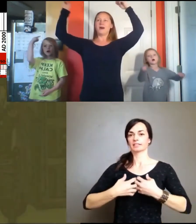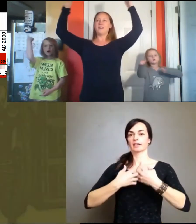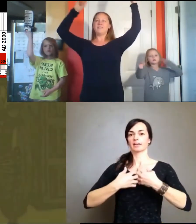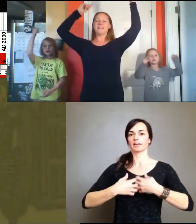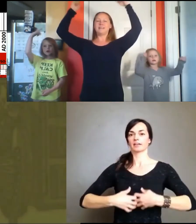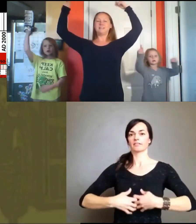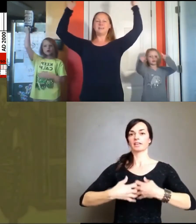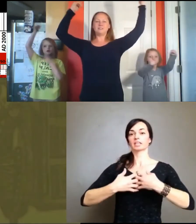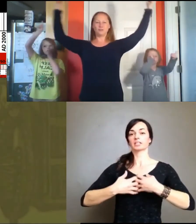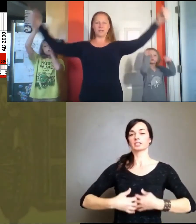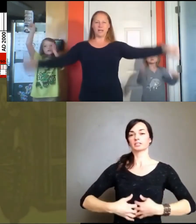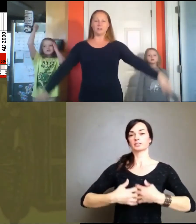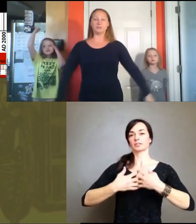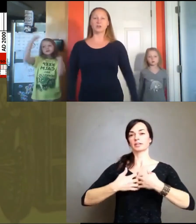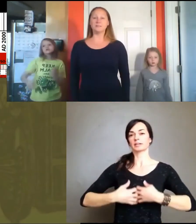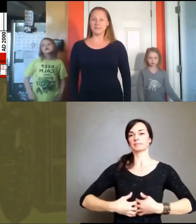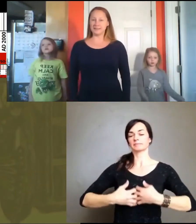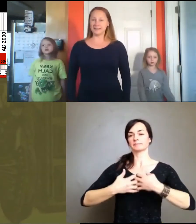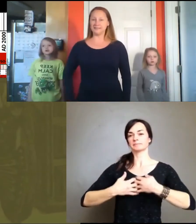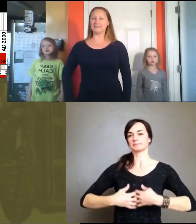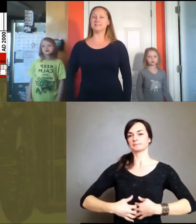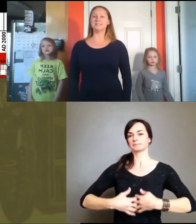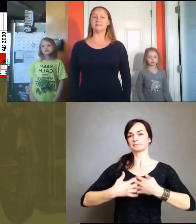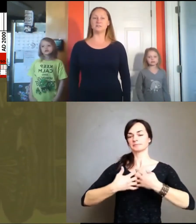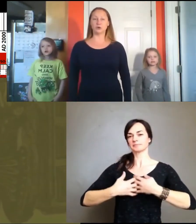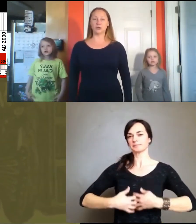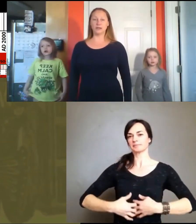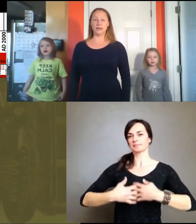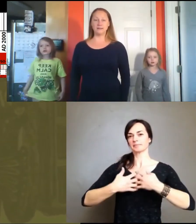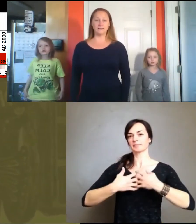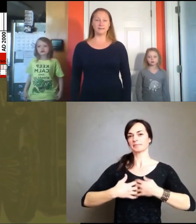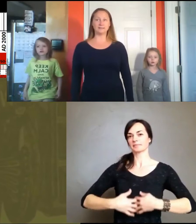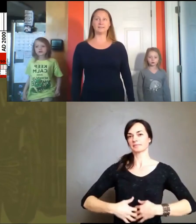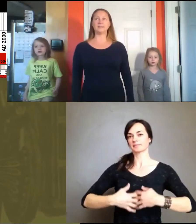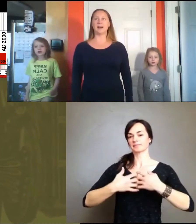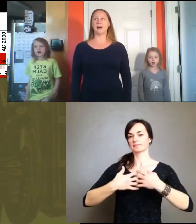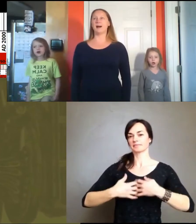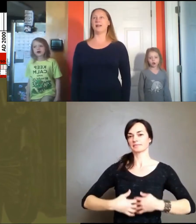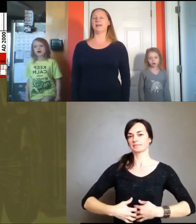Age of industry, circa 1760 to circa